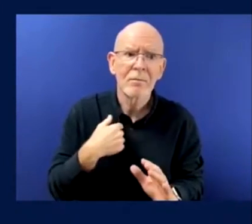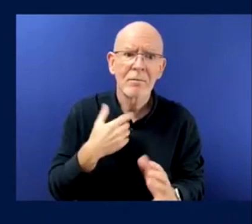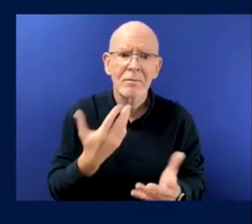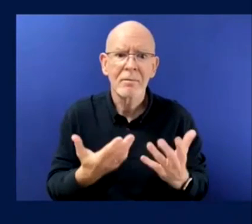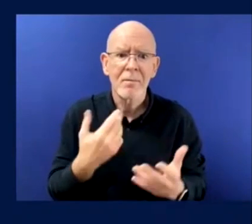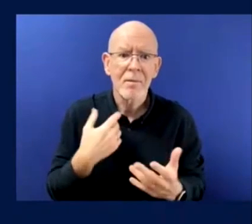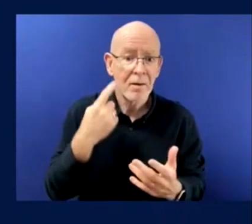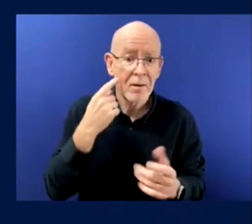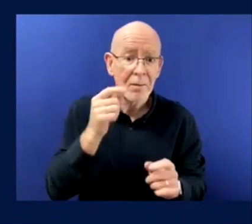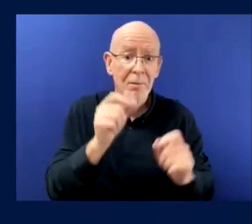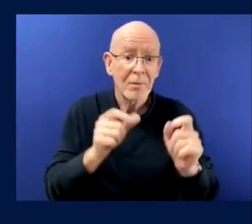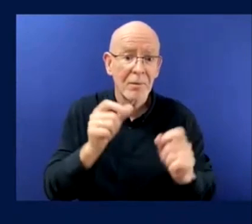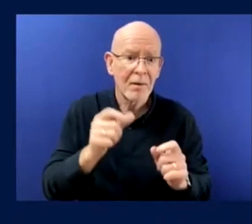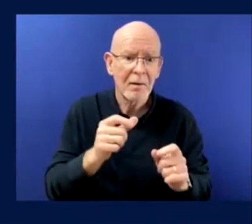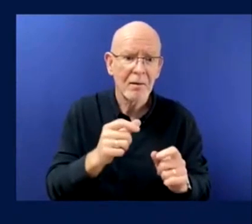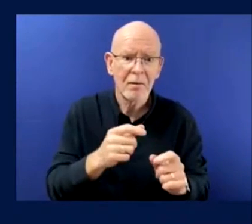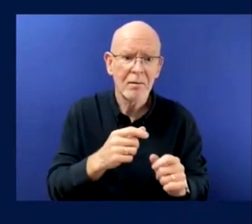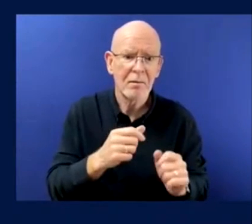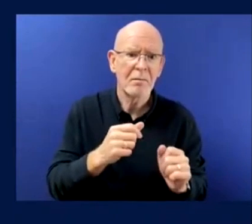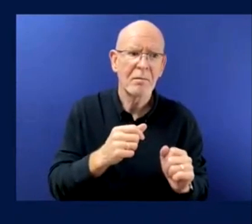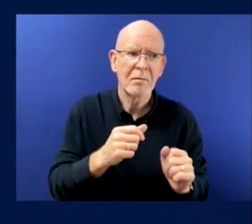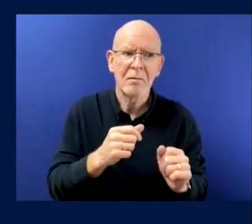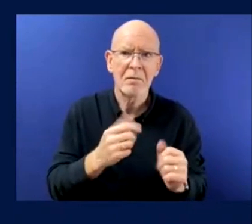freaking out about certain stuff.